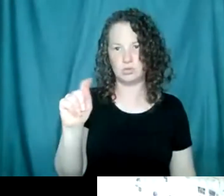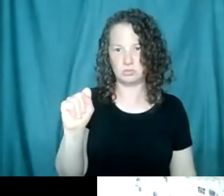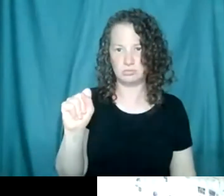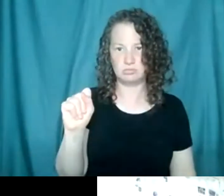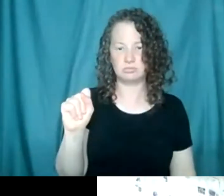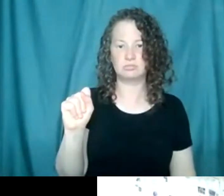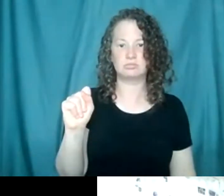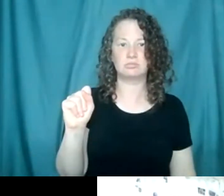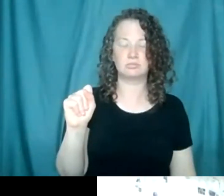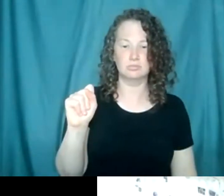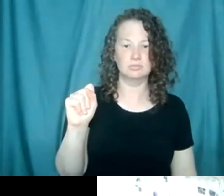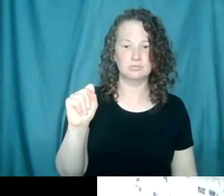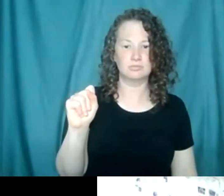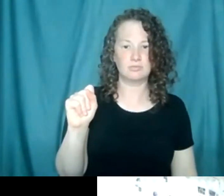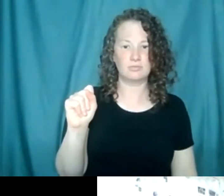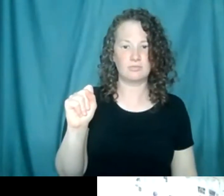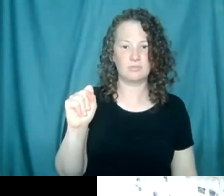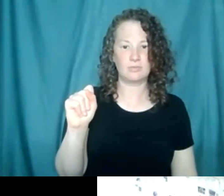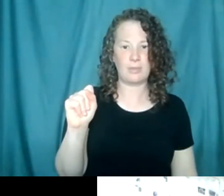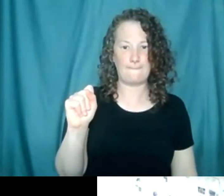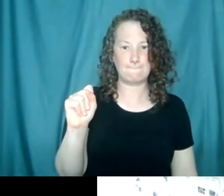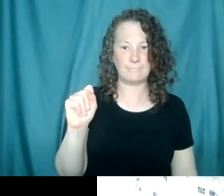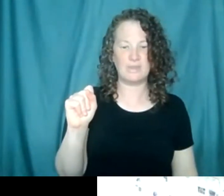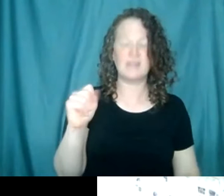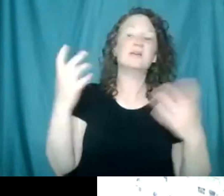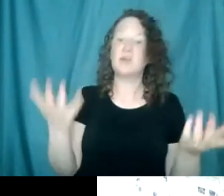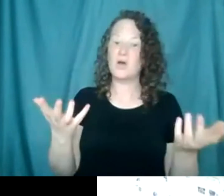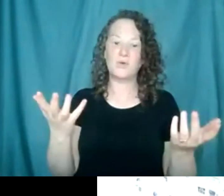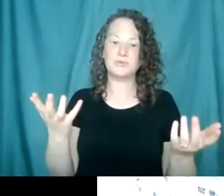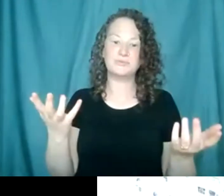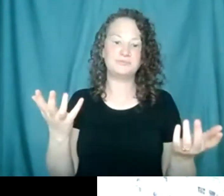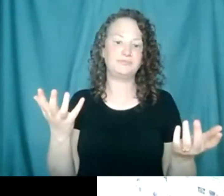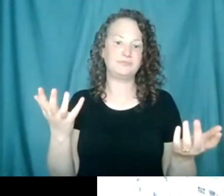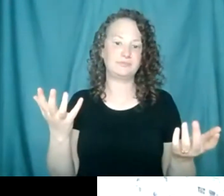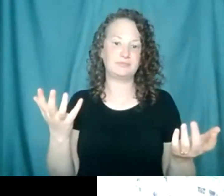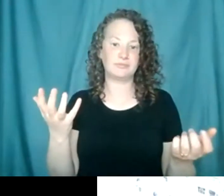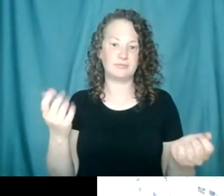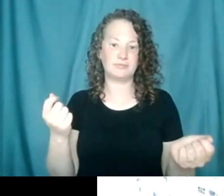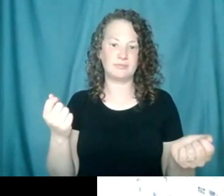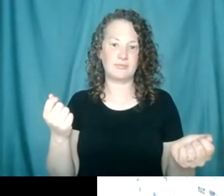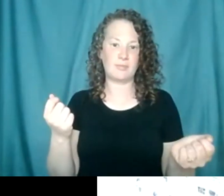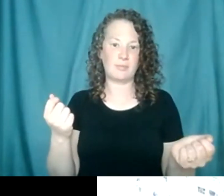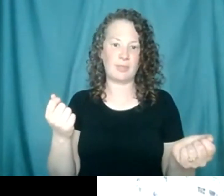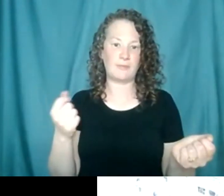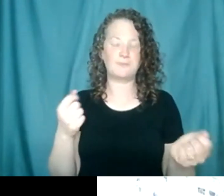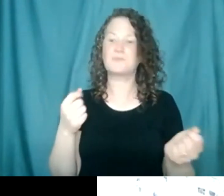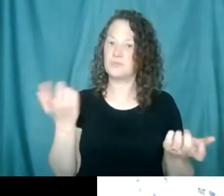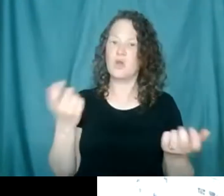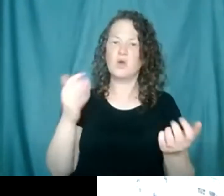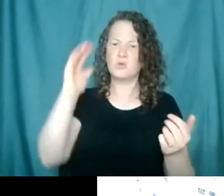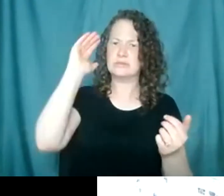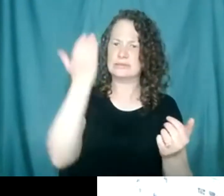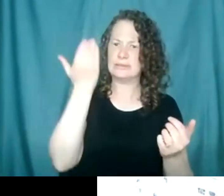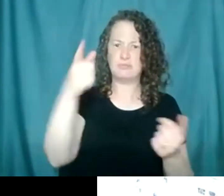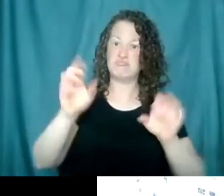So, end quote. And so pretty much this experiment was asking that